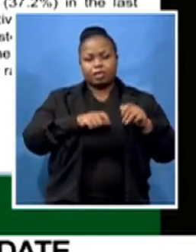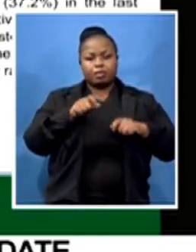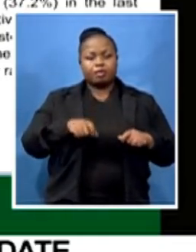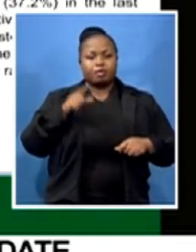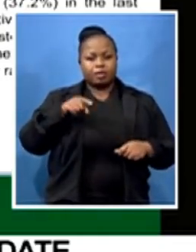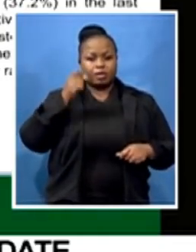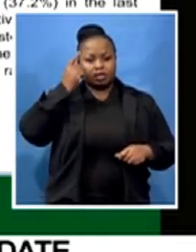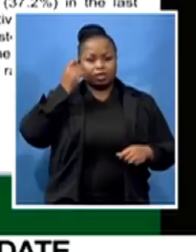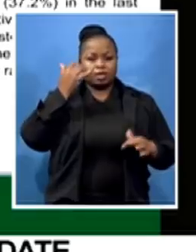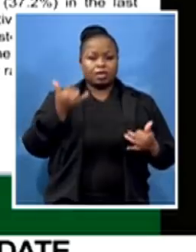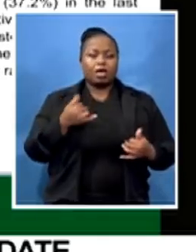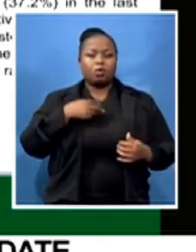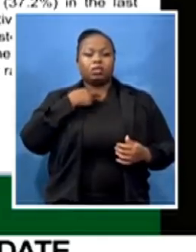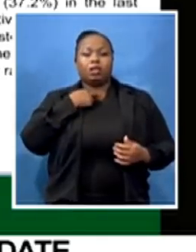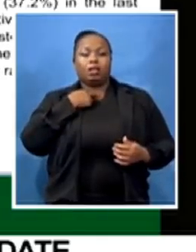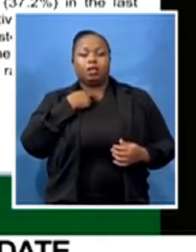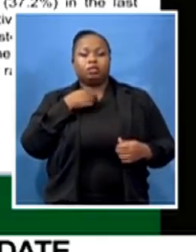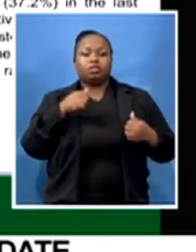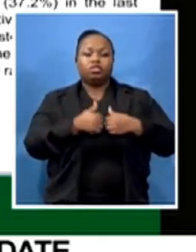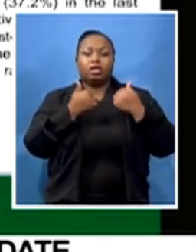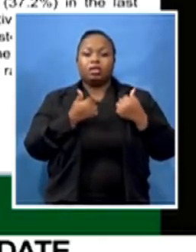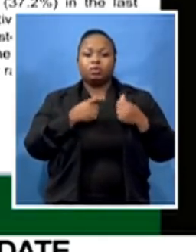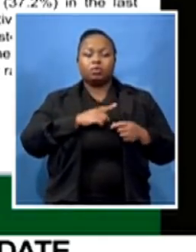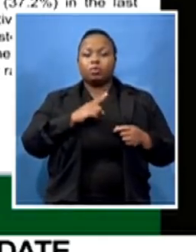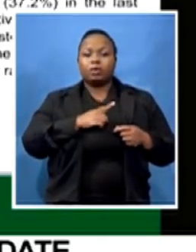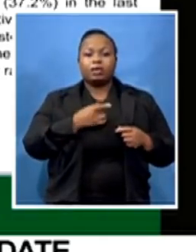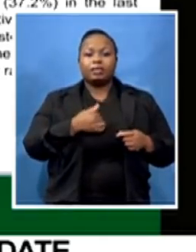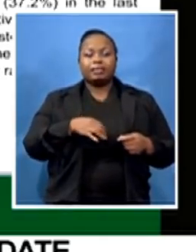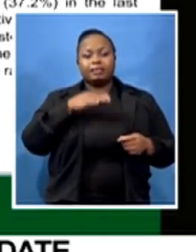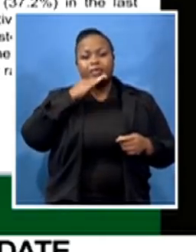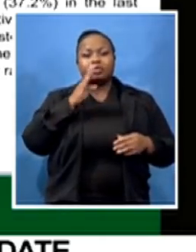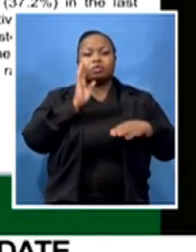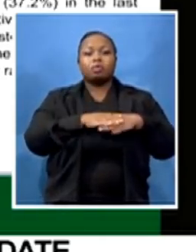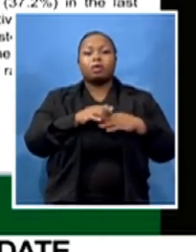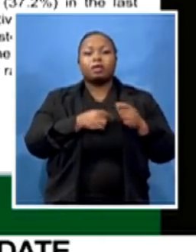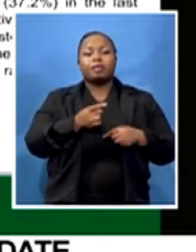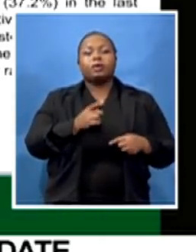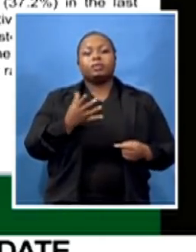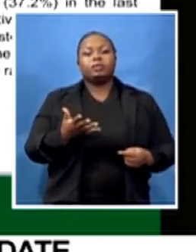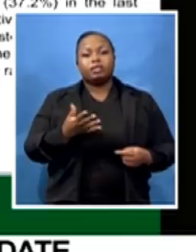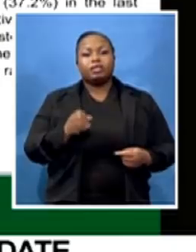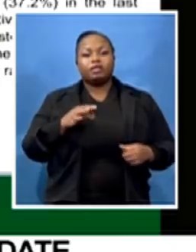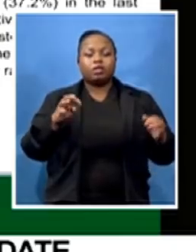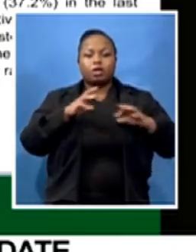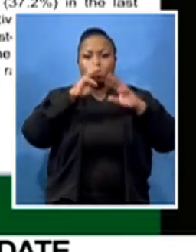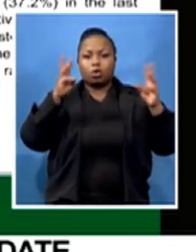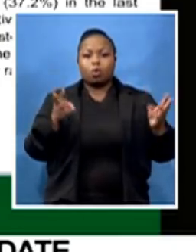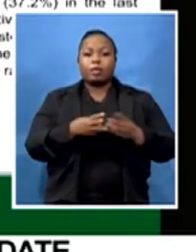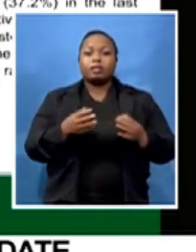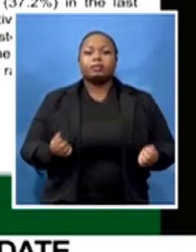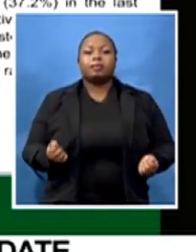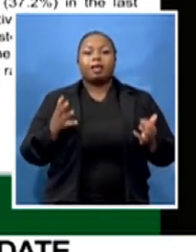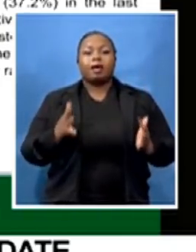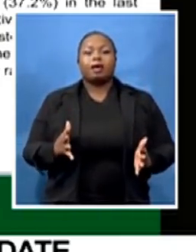so much our capacity more than it is about whether the global suppliers are able to respond to